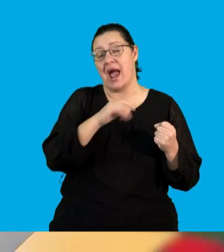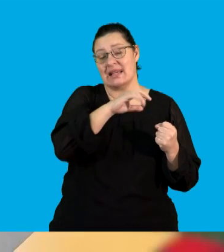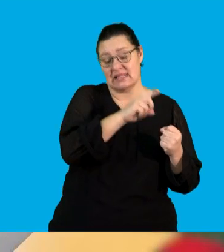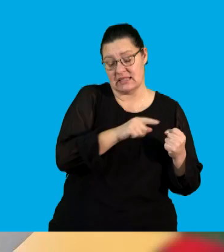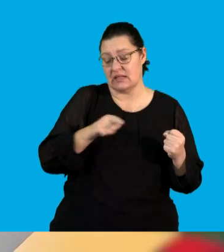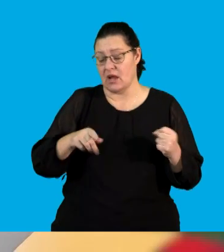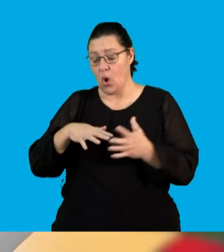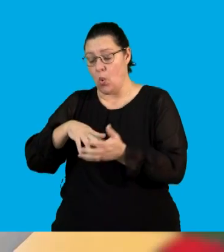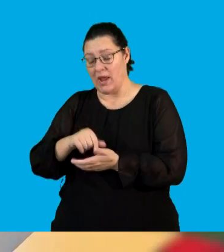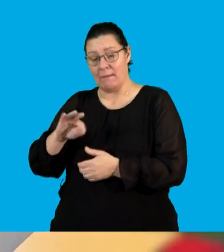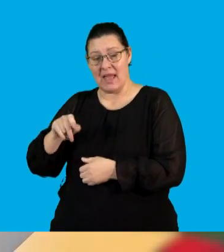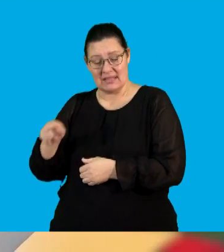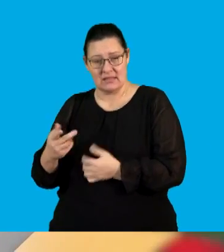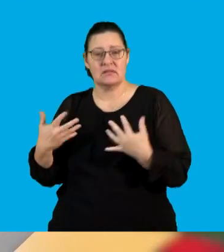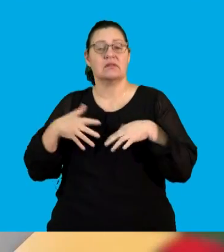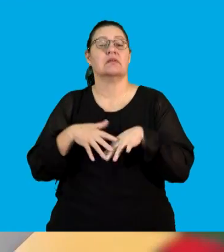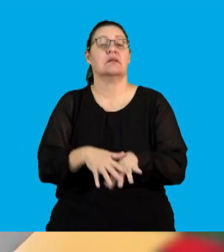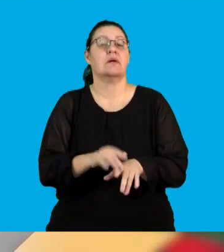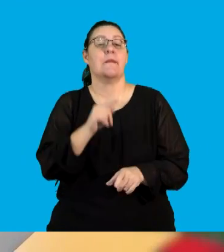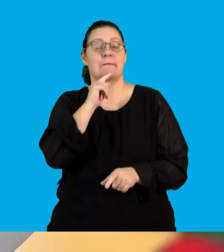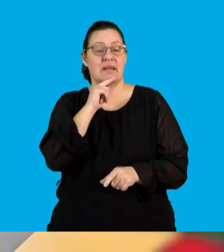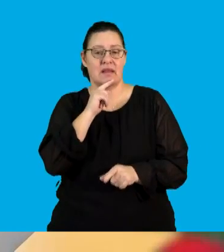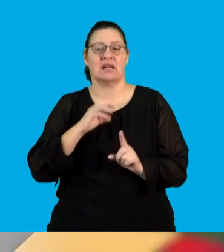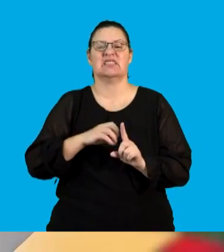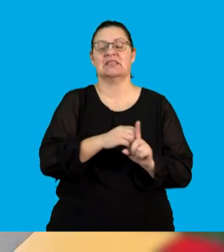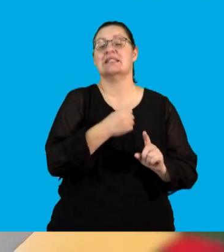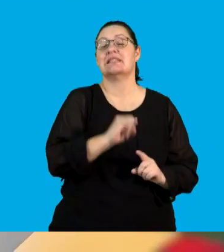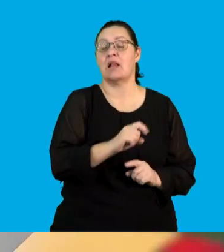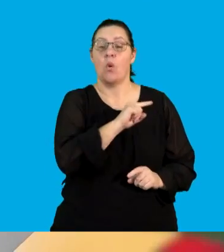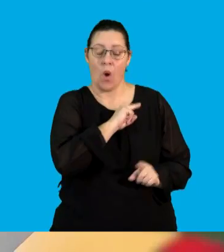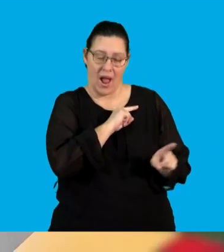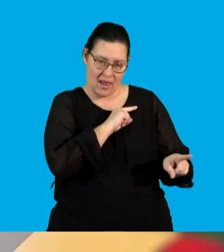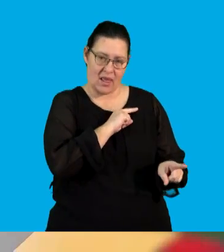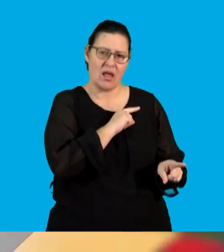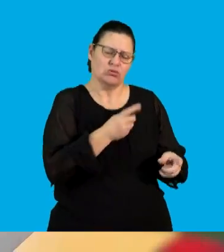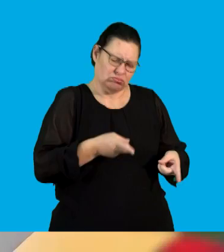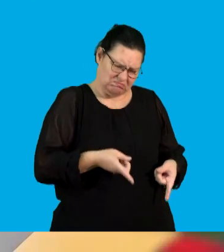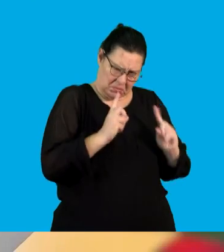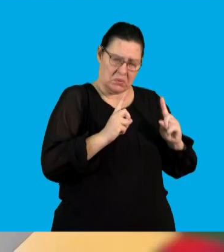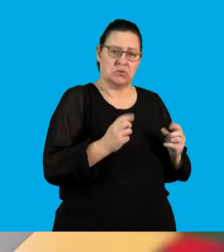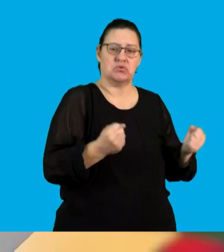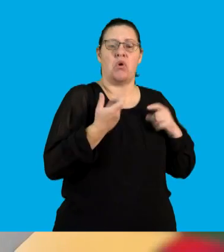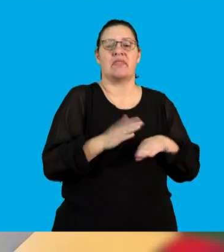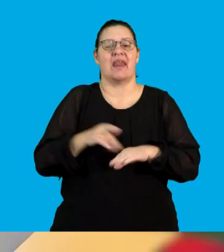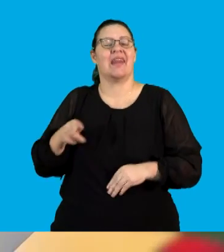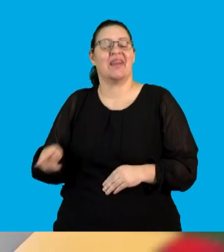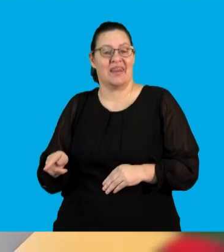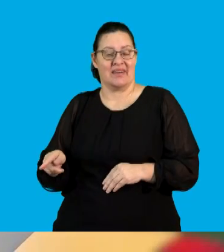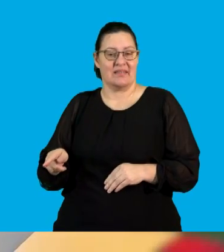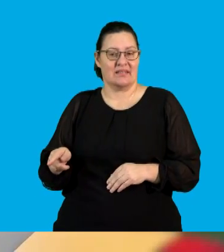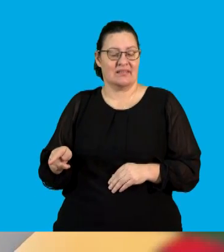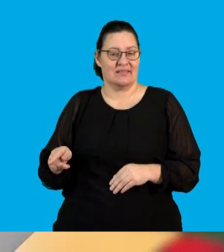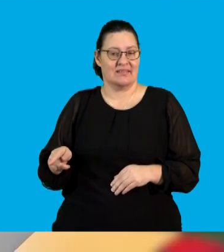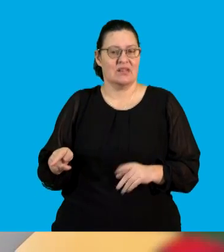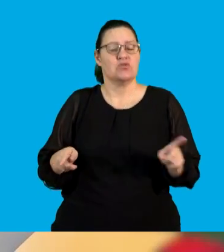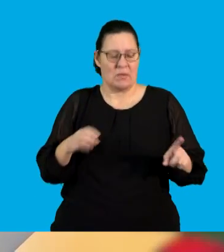base, the product that is going to be formed there will still be corrosive because our acid was stronger than the base. So